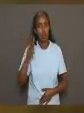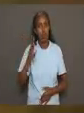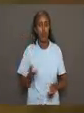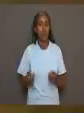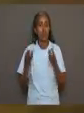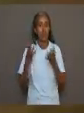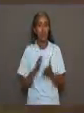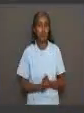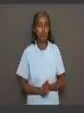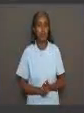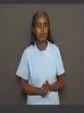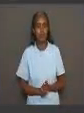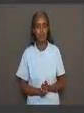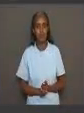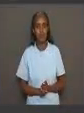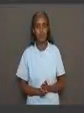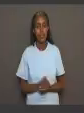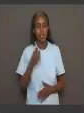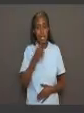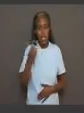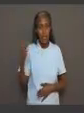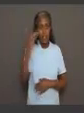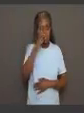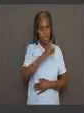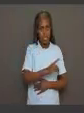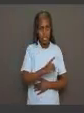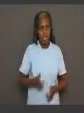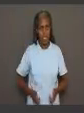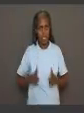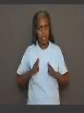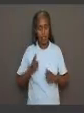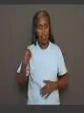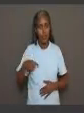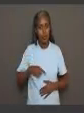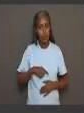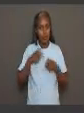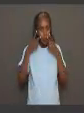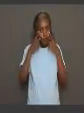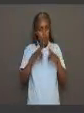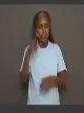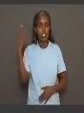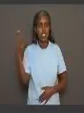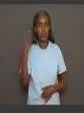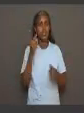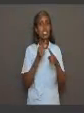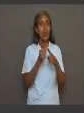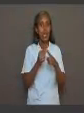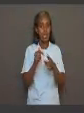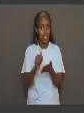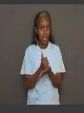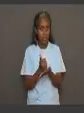modes. In everyday language, we often use the word